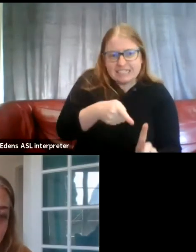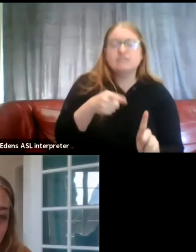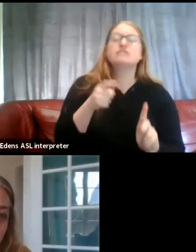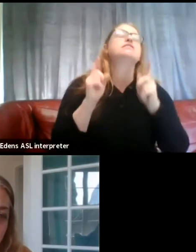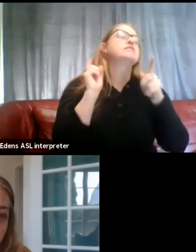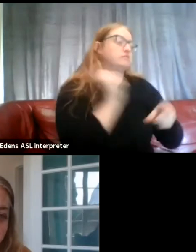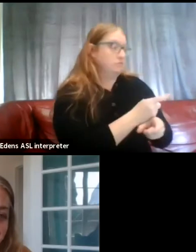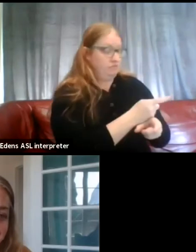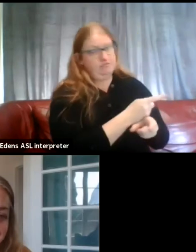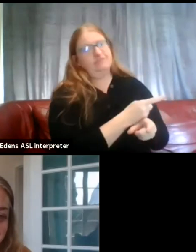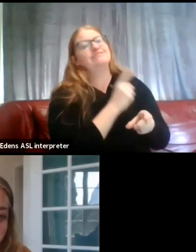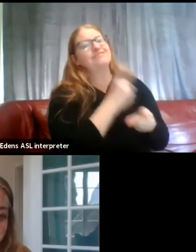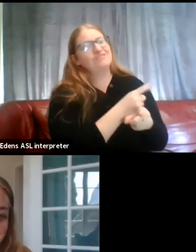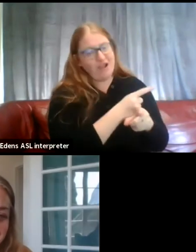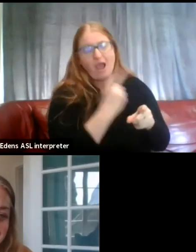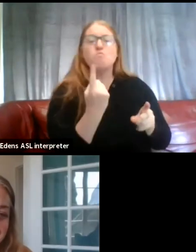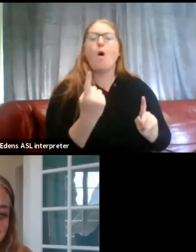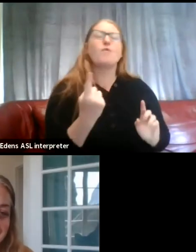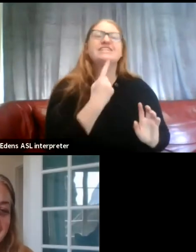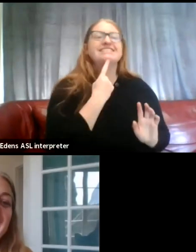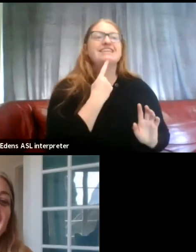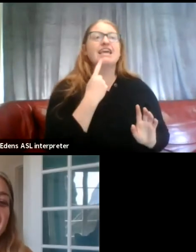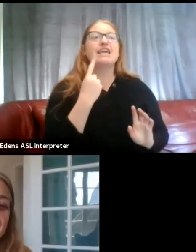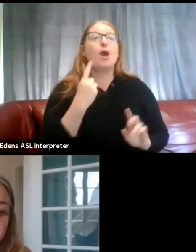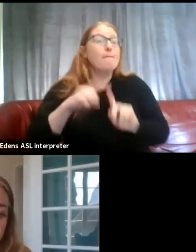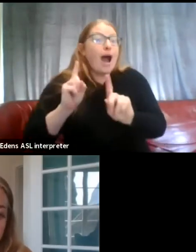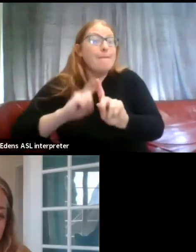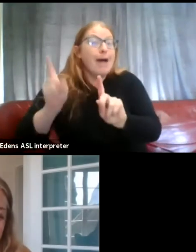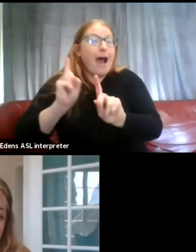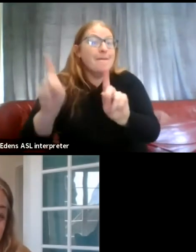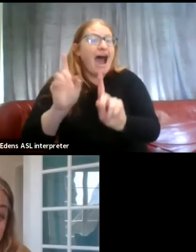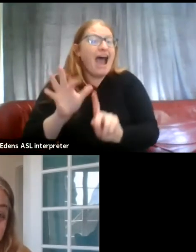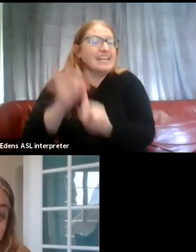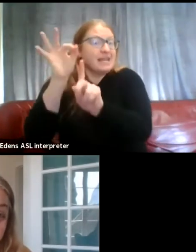always caveating everything, I'm like, there are times,